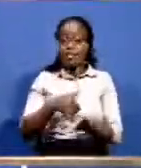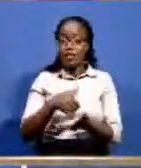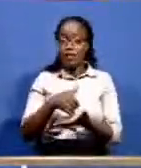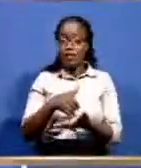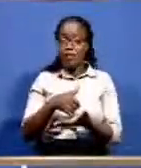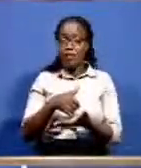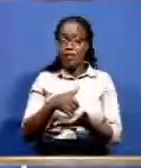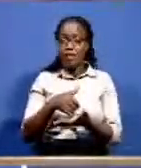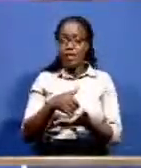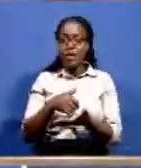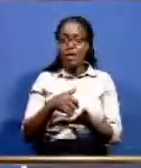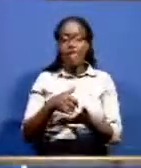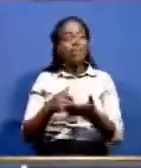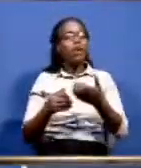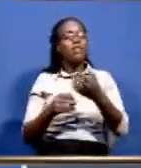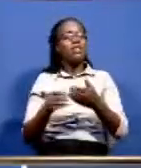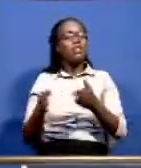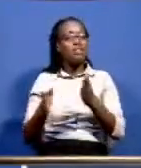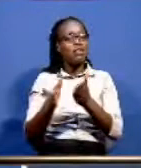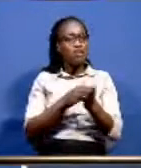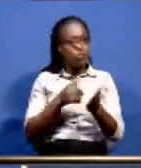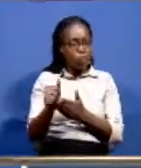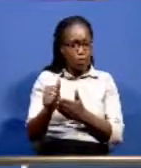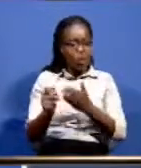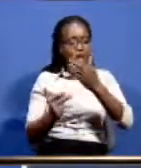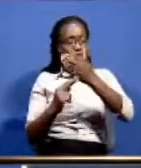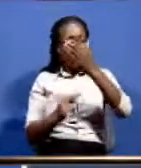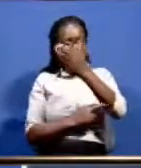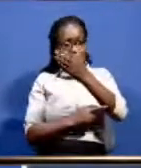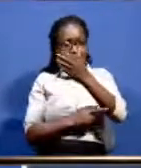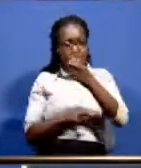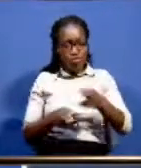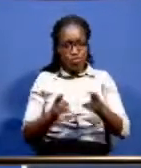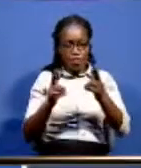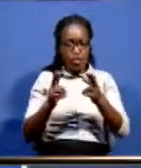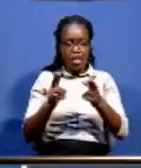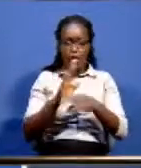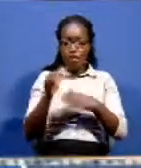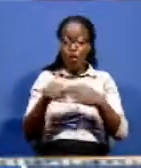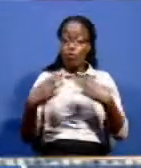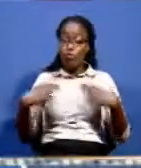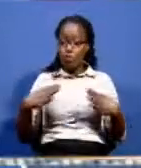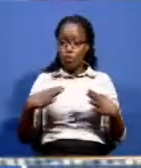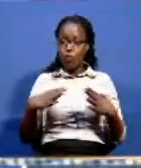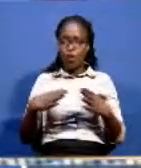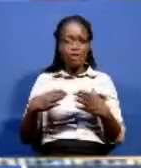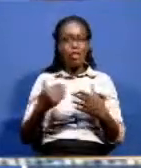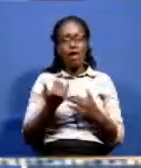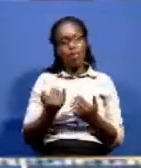In its wake, bridges, roads, plantations and even human beings have all been reduced to victims. Unajua